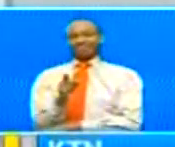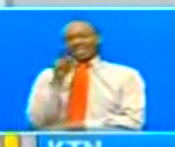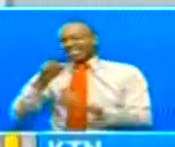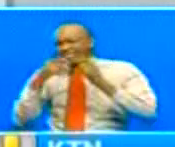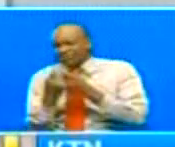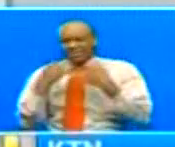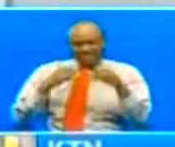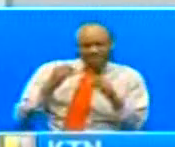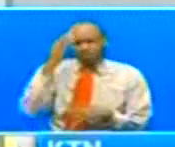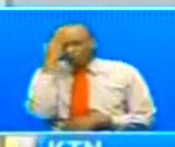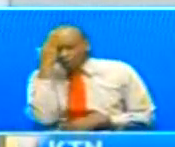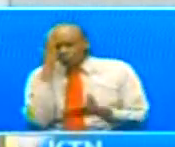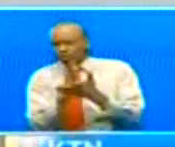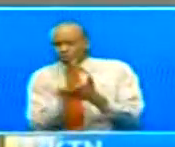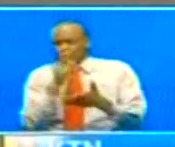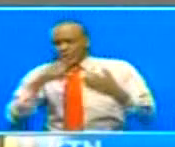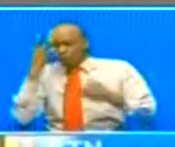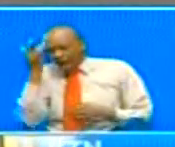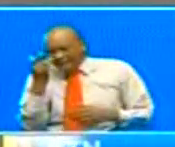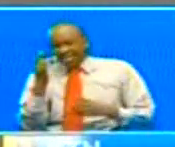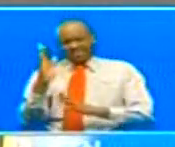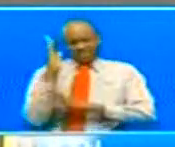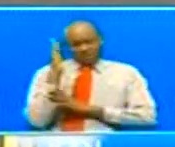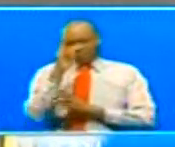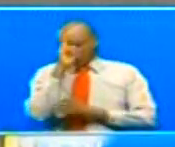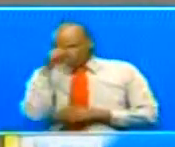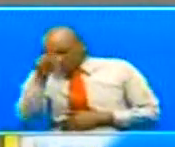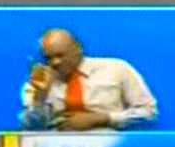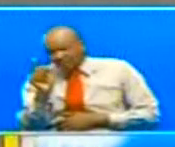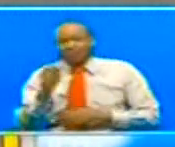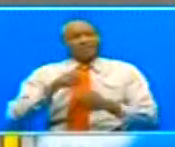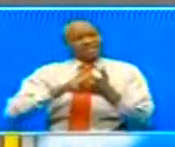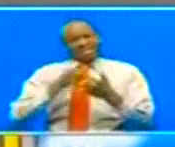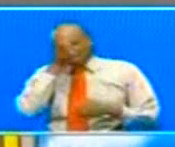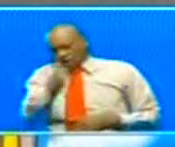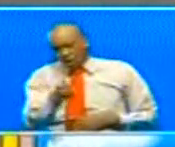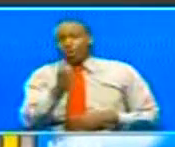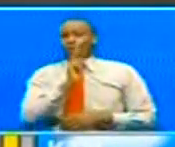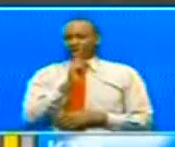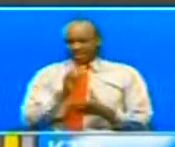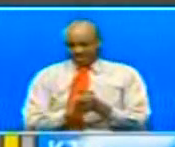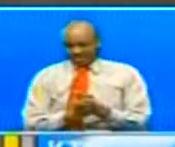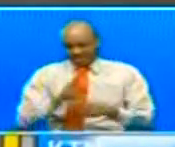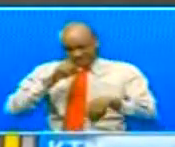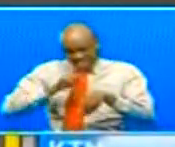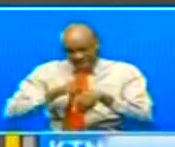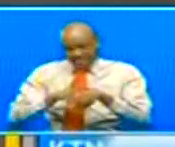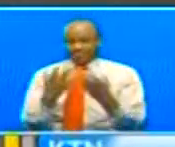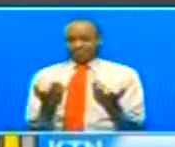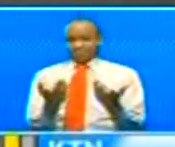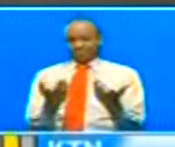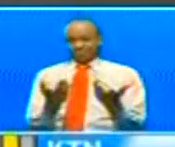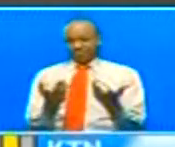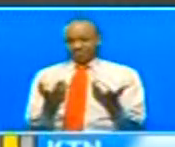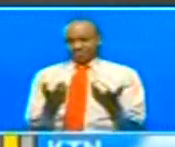try and establish, among other things, why security agents in Garissa failed to prevent the attack after being forewarned about